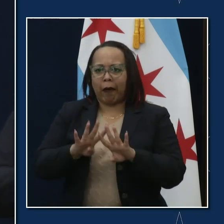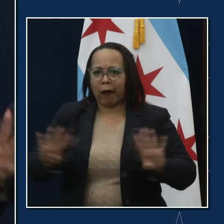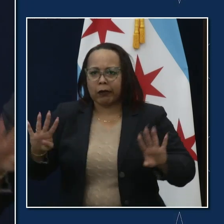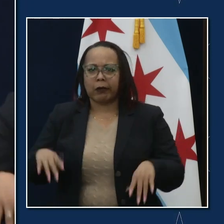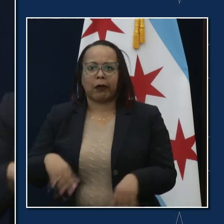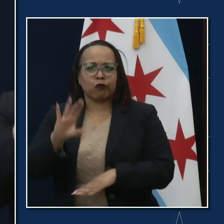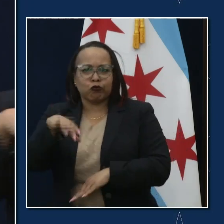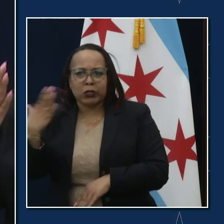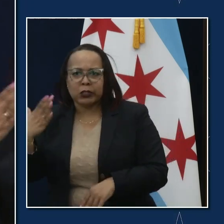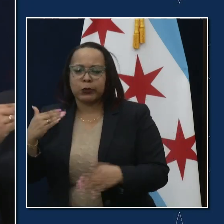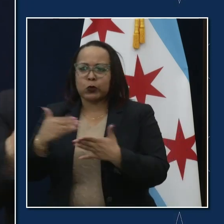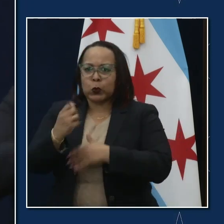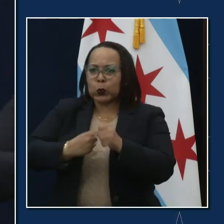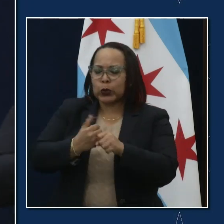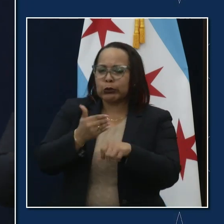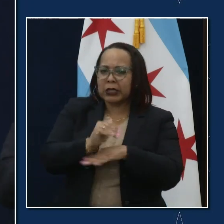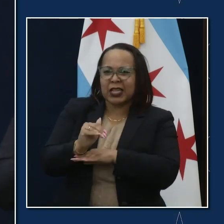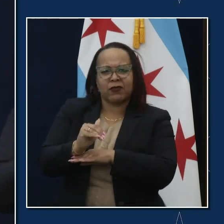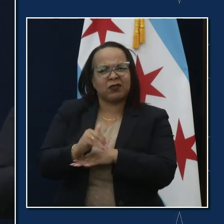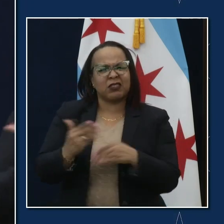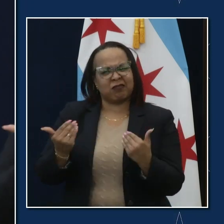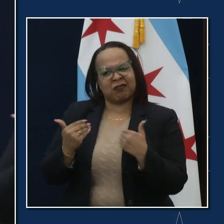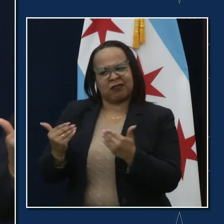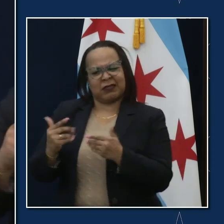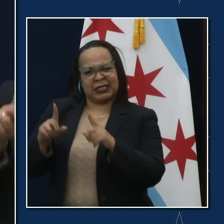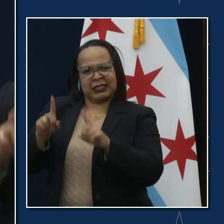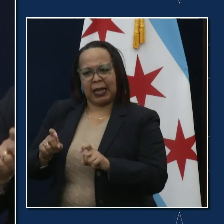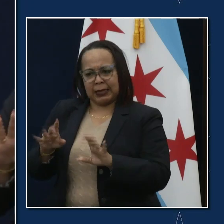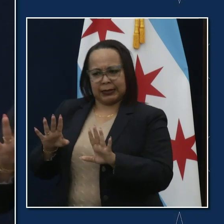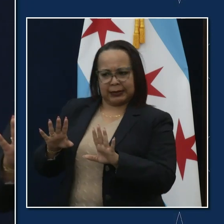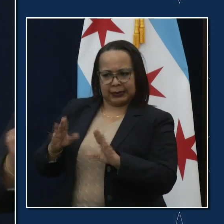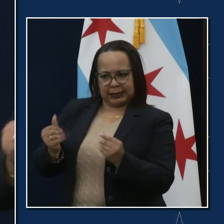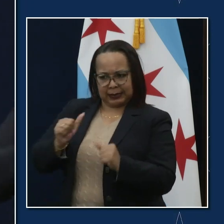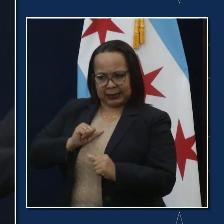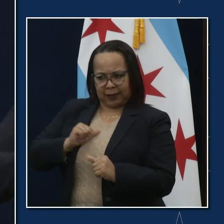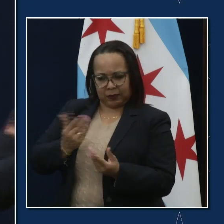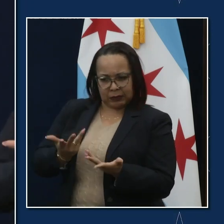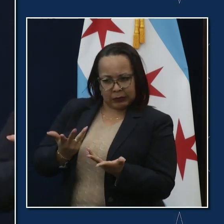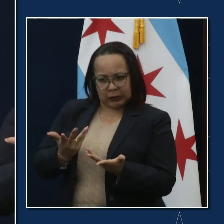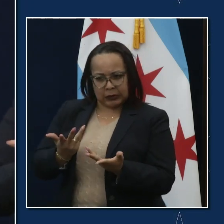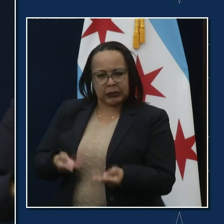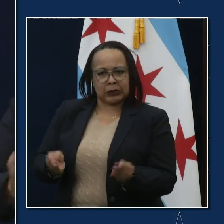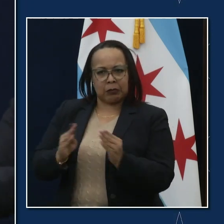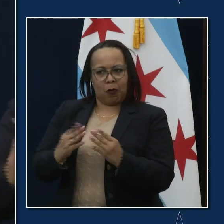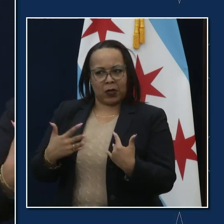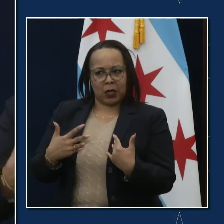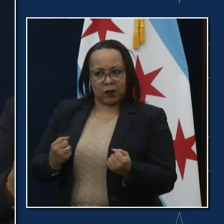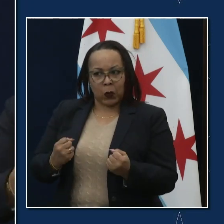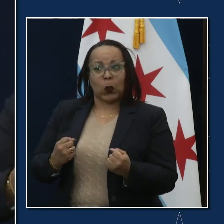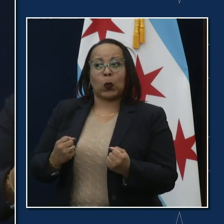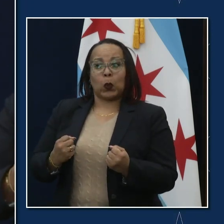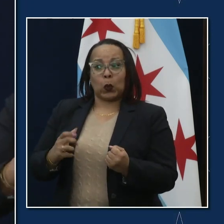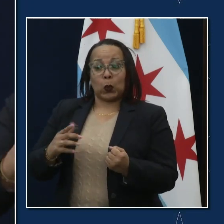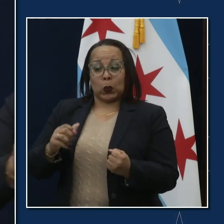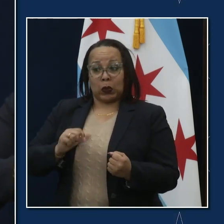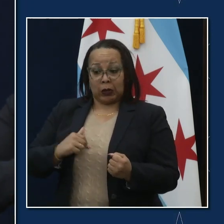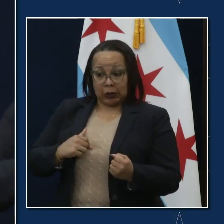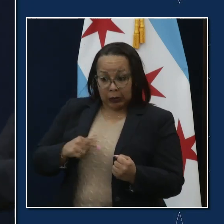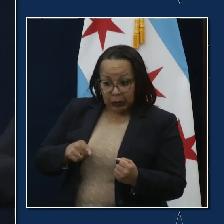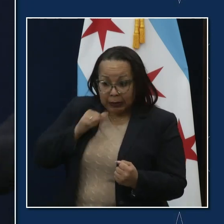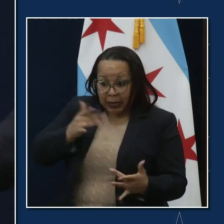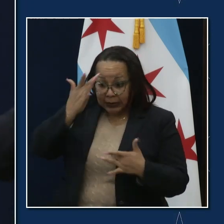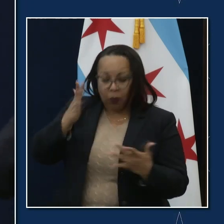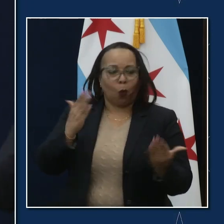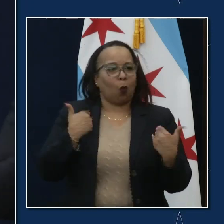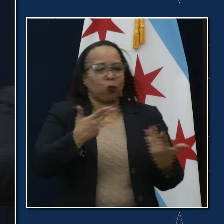Christmas Day, New Year's Eve. Just take that test to give yourself that extra little bit of confidence that you are not sick